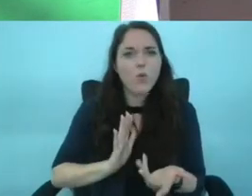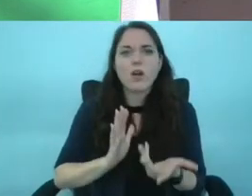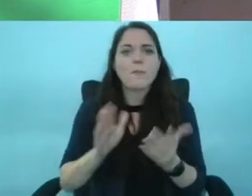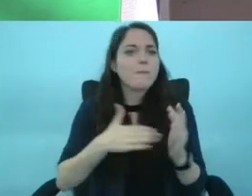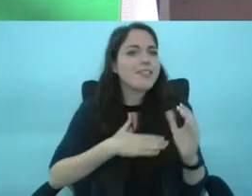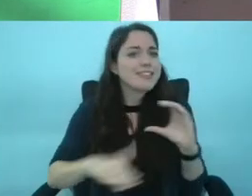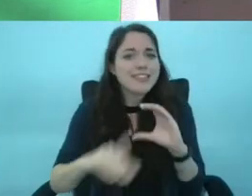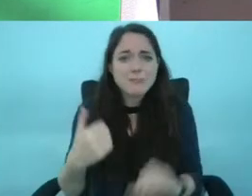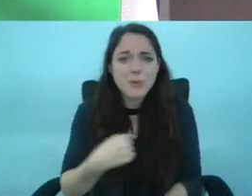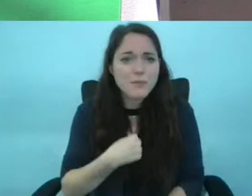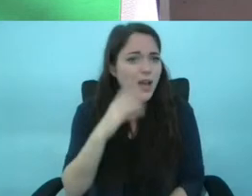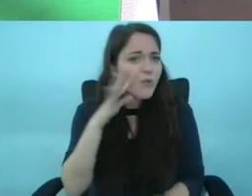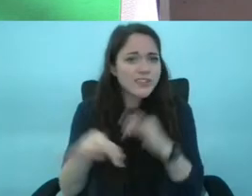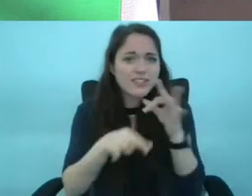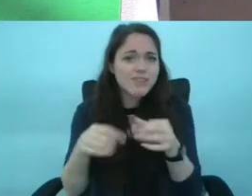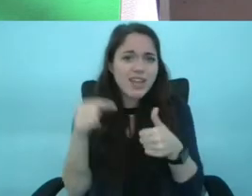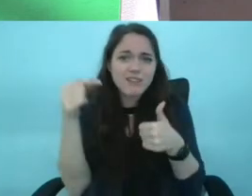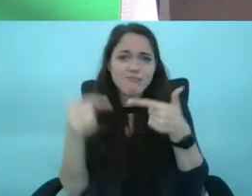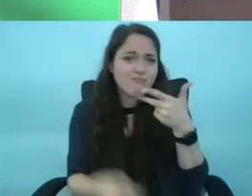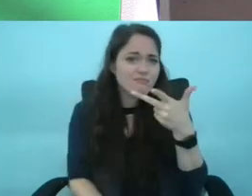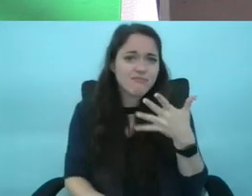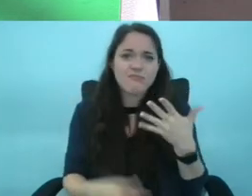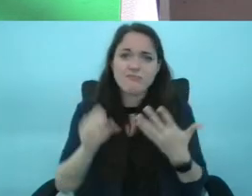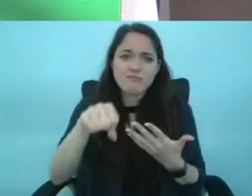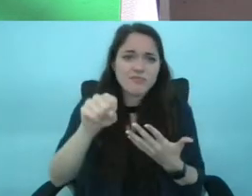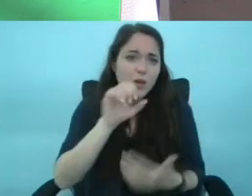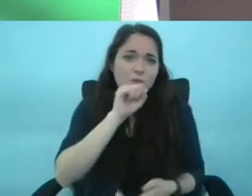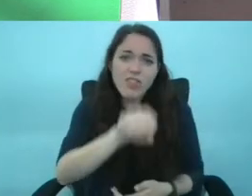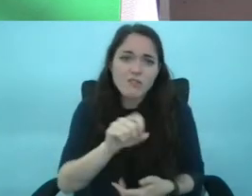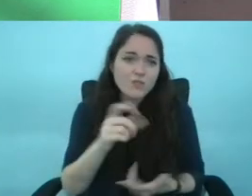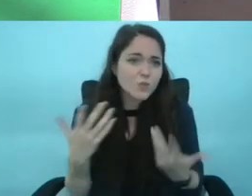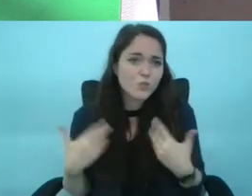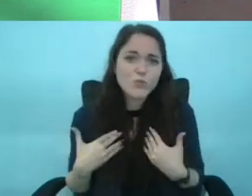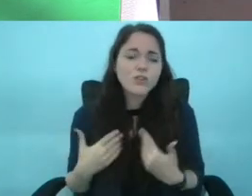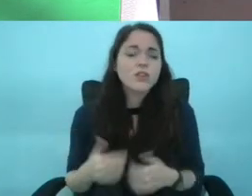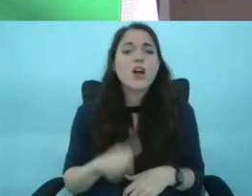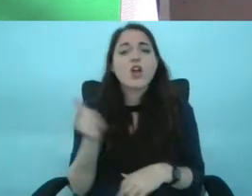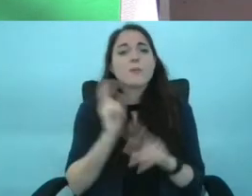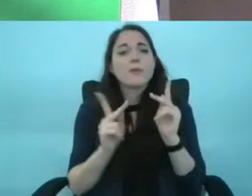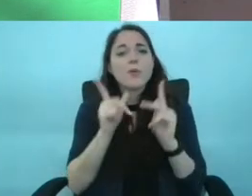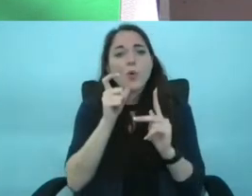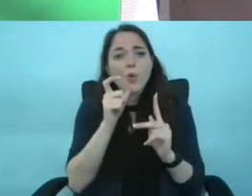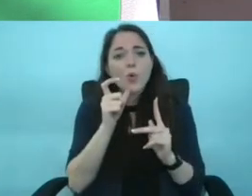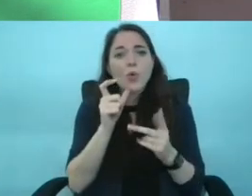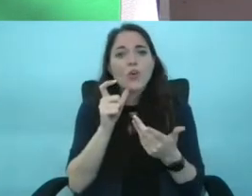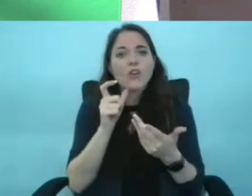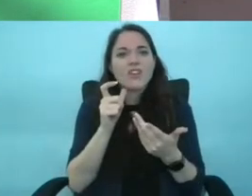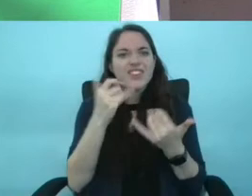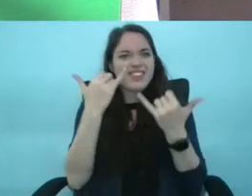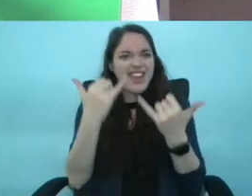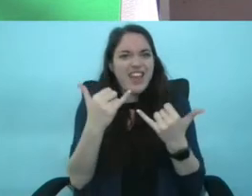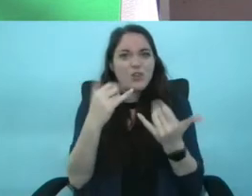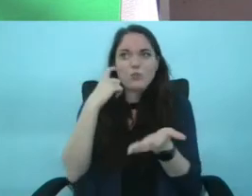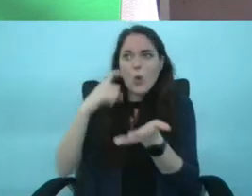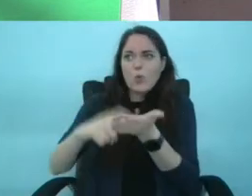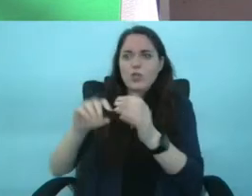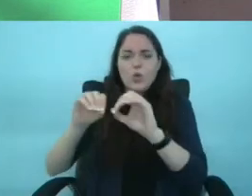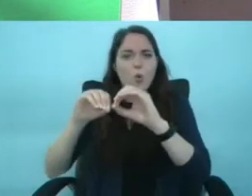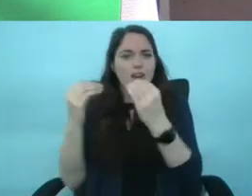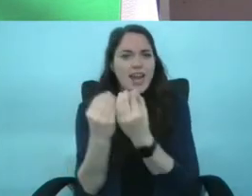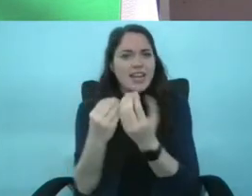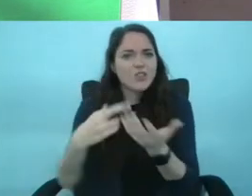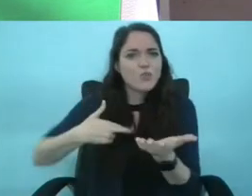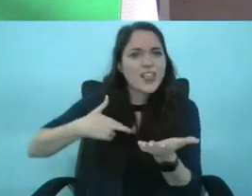to. There are yet others today who have lost faith in organized religion. They've been damned